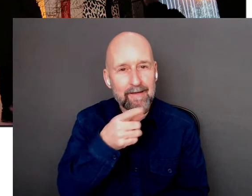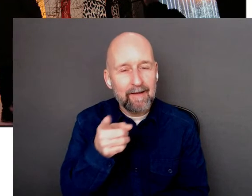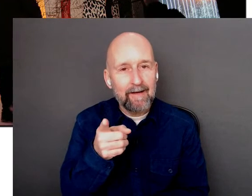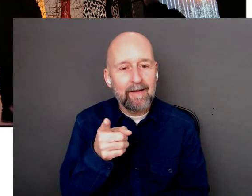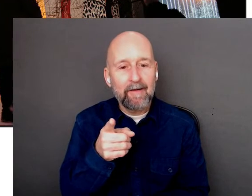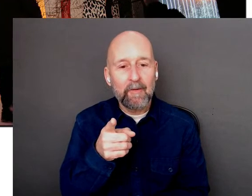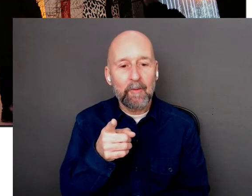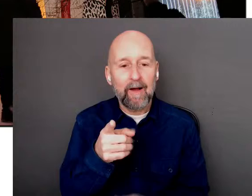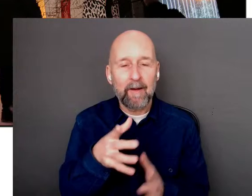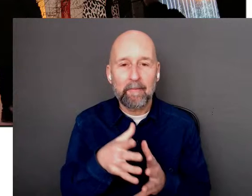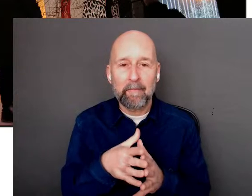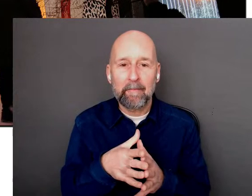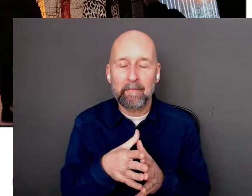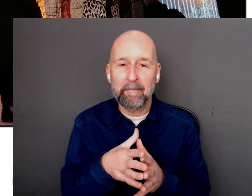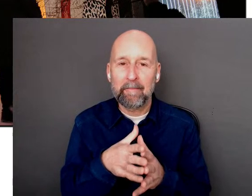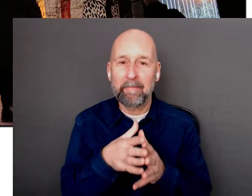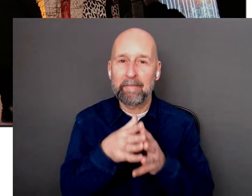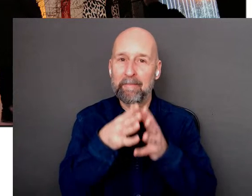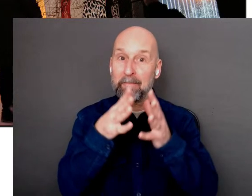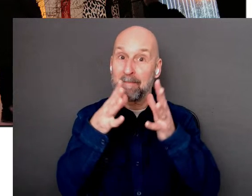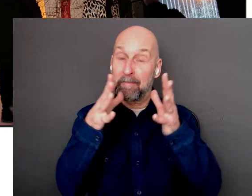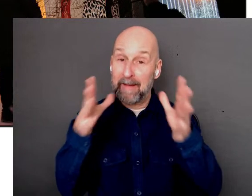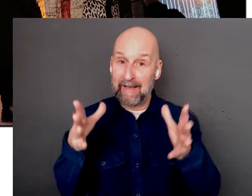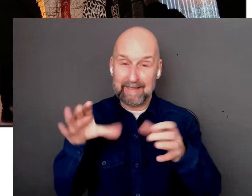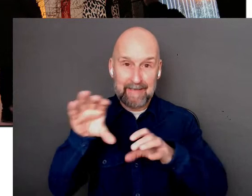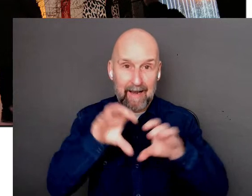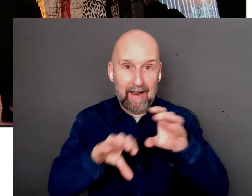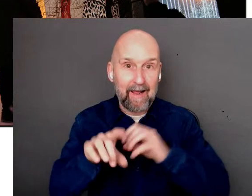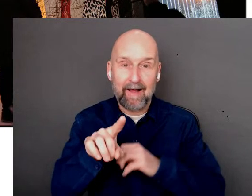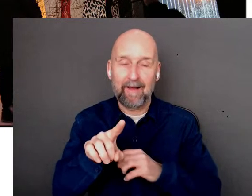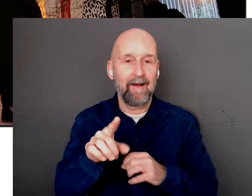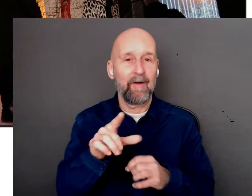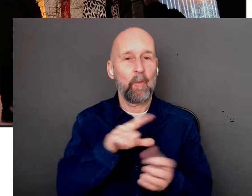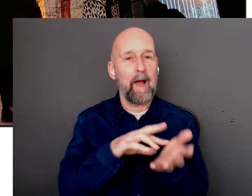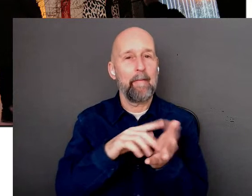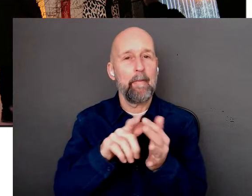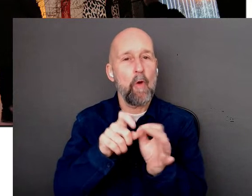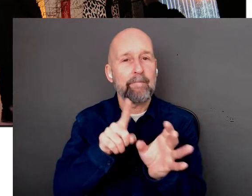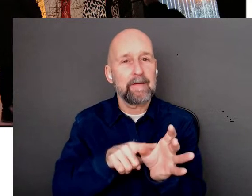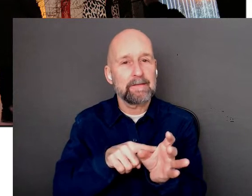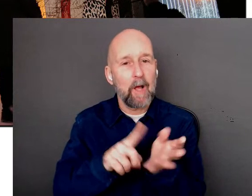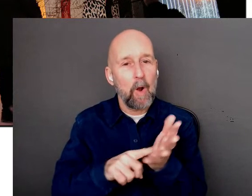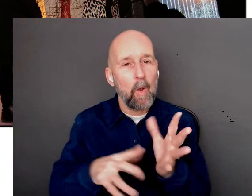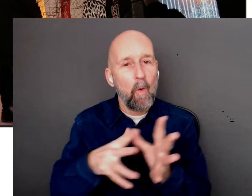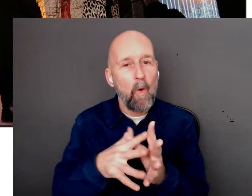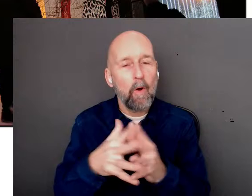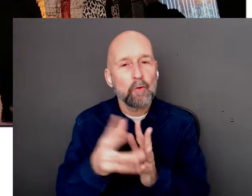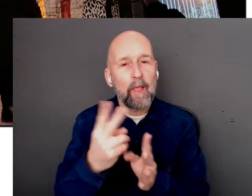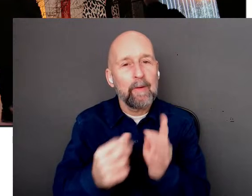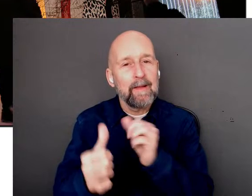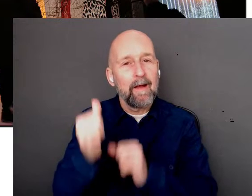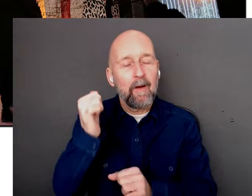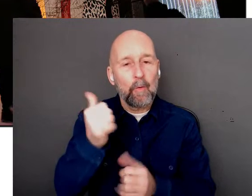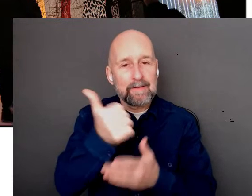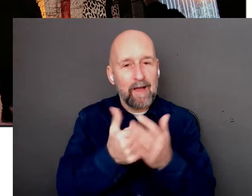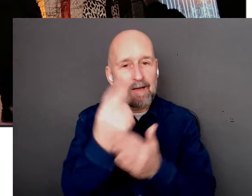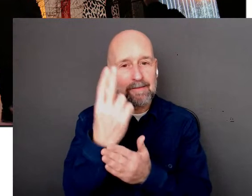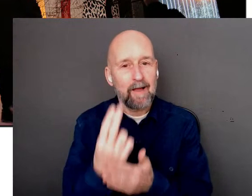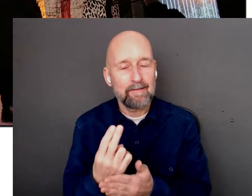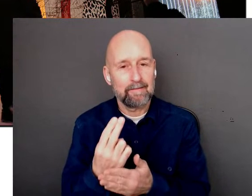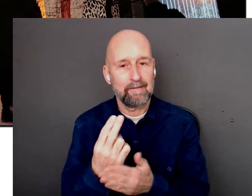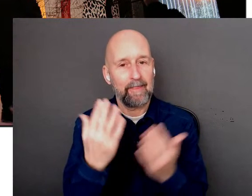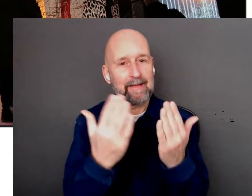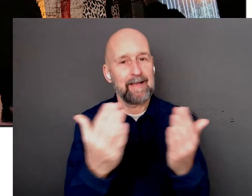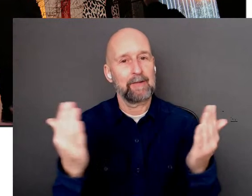Law of our lives, but of course, if you go back a few years, we started designing the installation at the end of